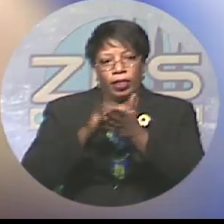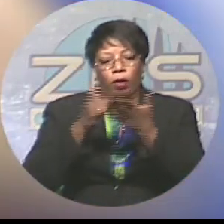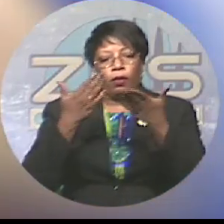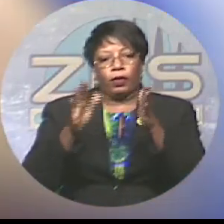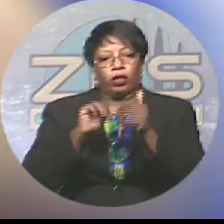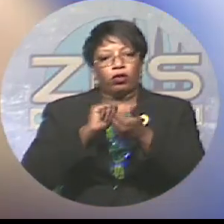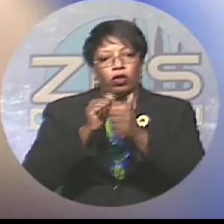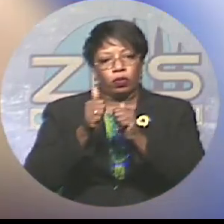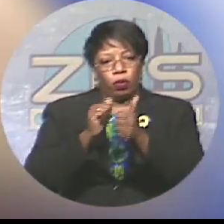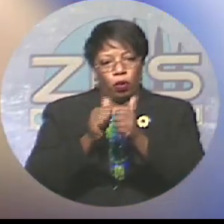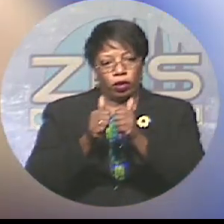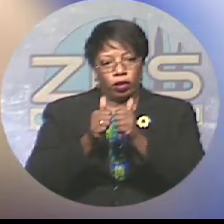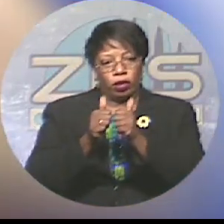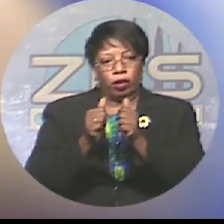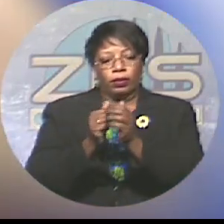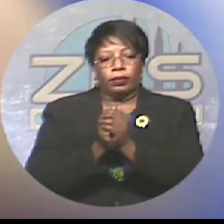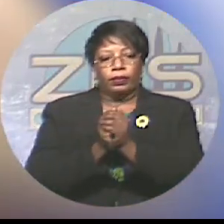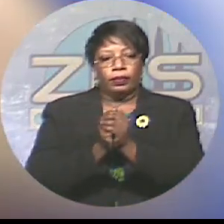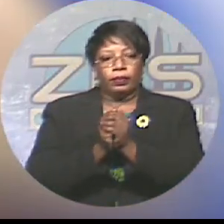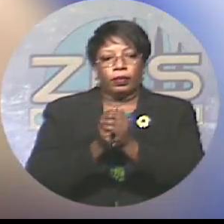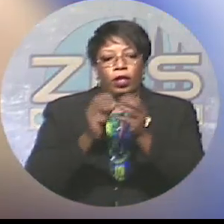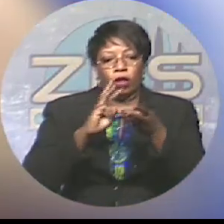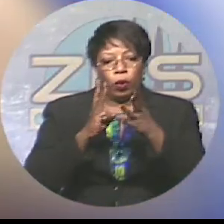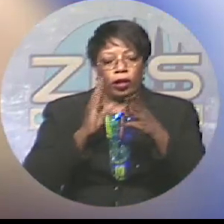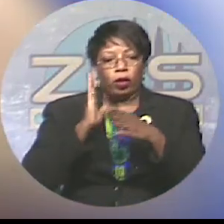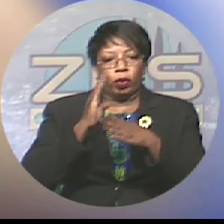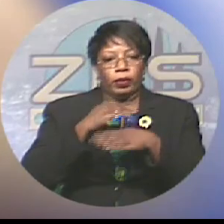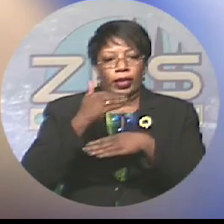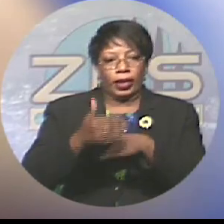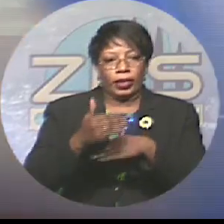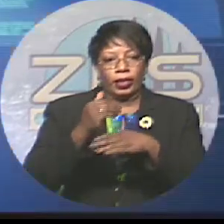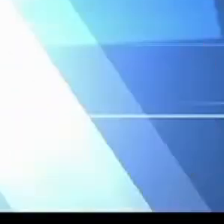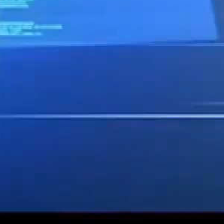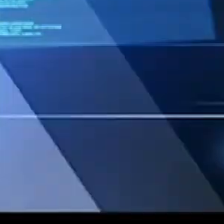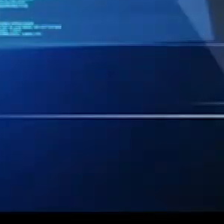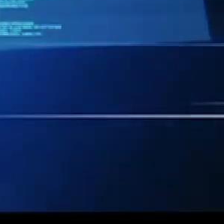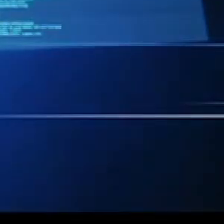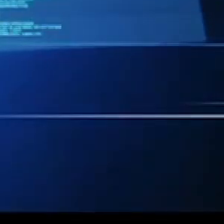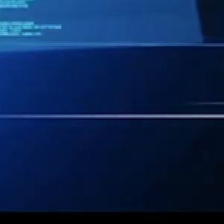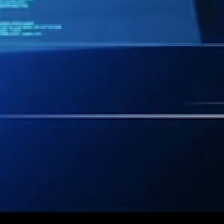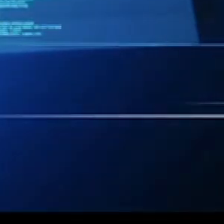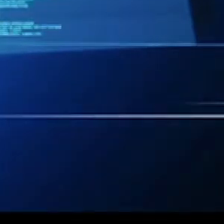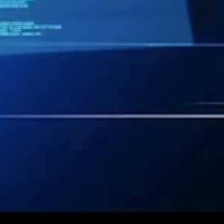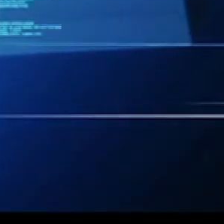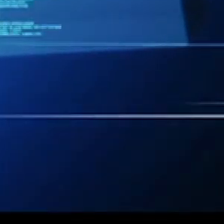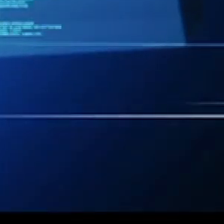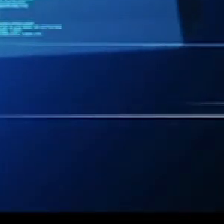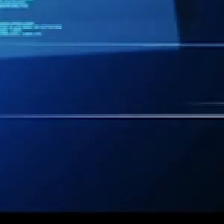sports. Once again, I'm Jared Higgs. Stay tuned, your weather forecast still to come.